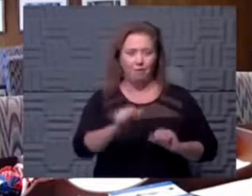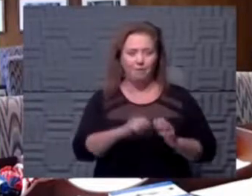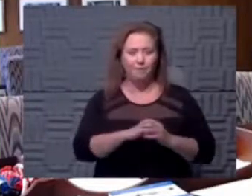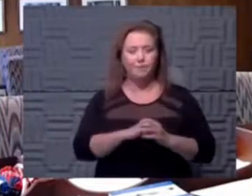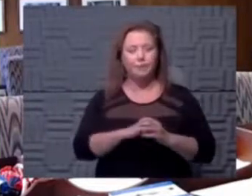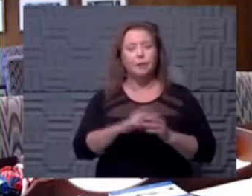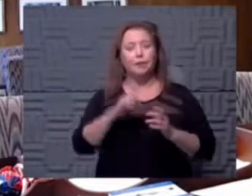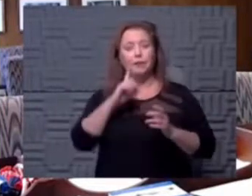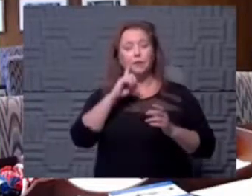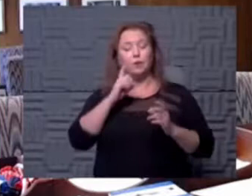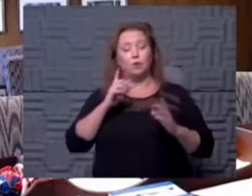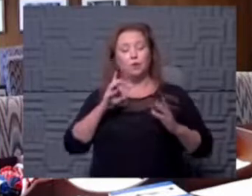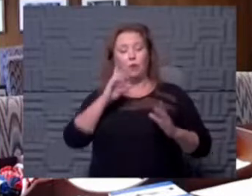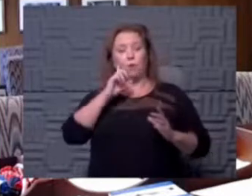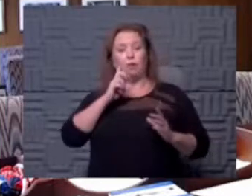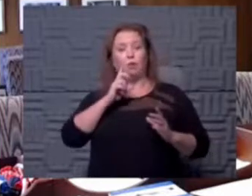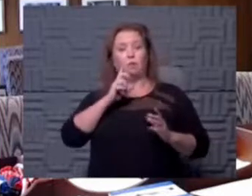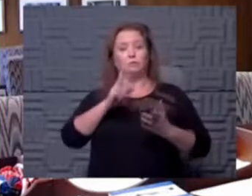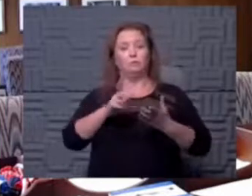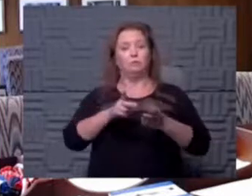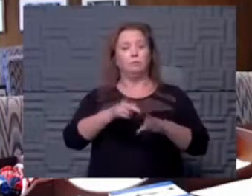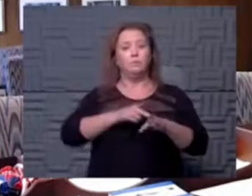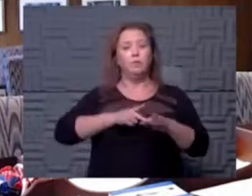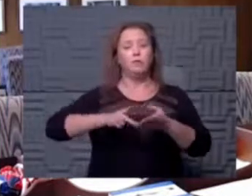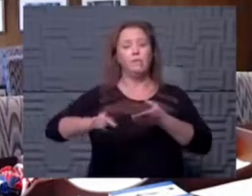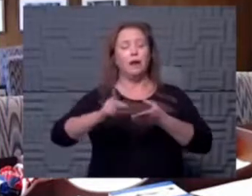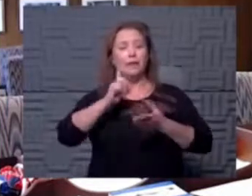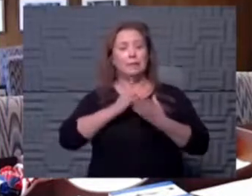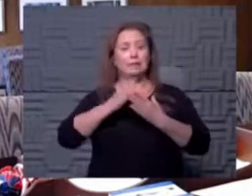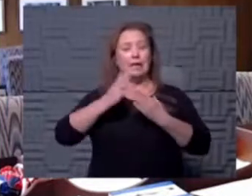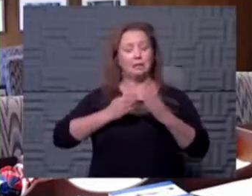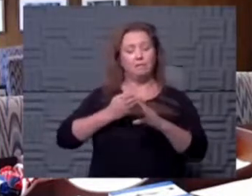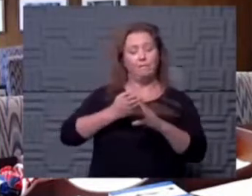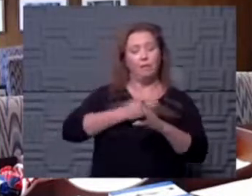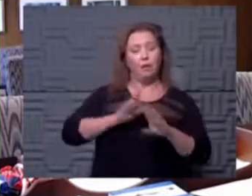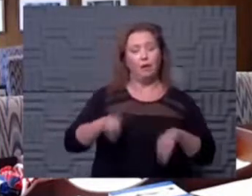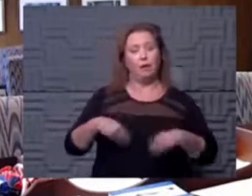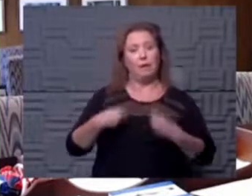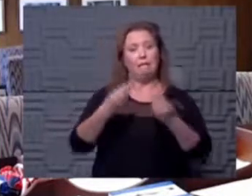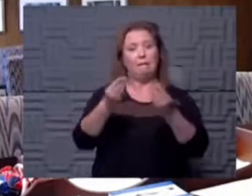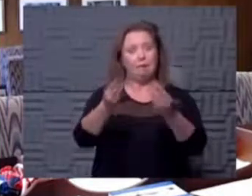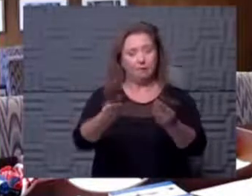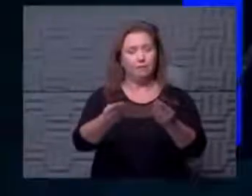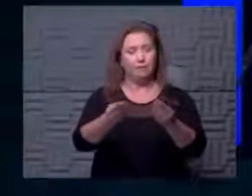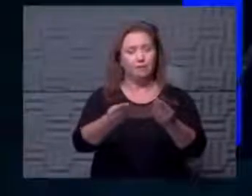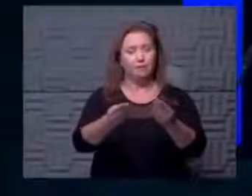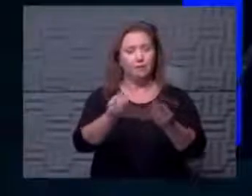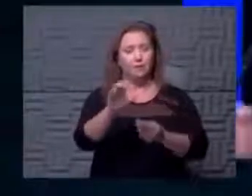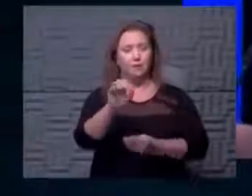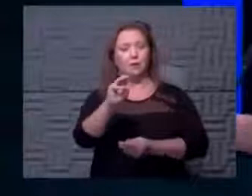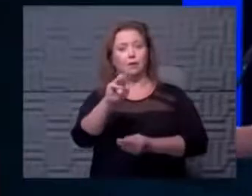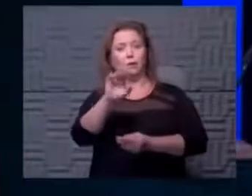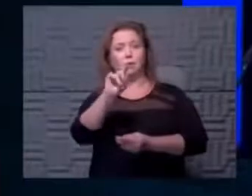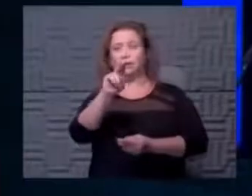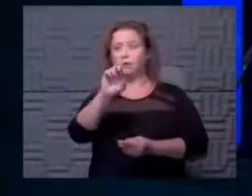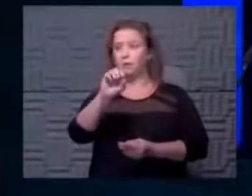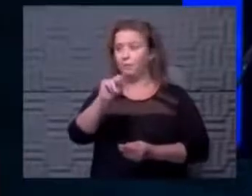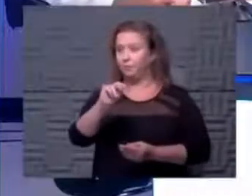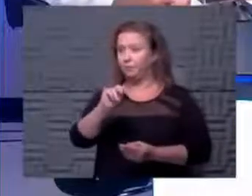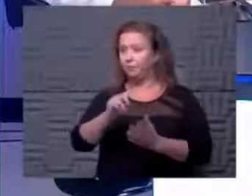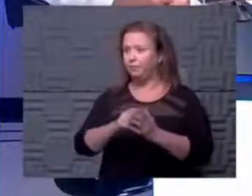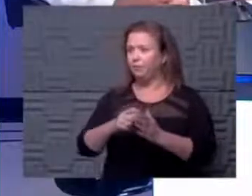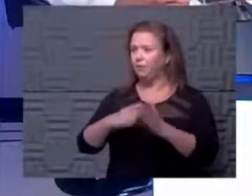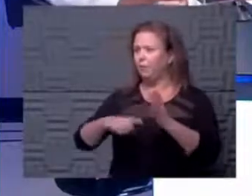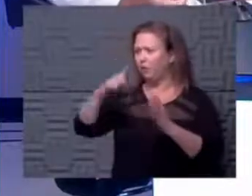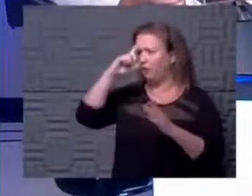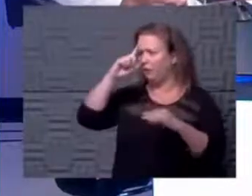the celebrant will purify his hands before he gives communion to the next person. Dr. Hawkinson, weigh in